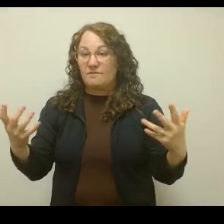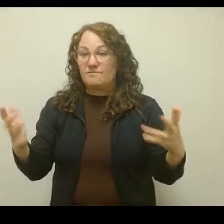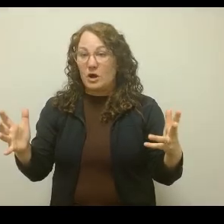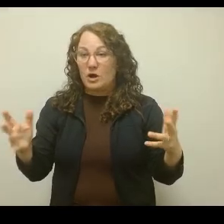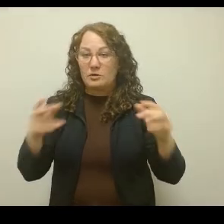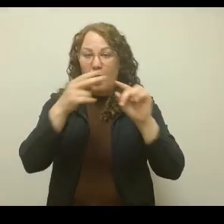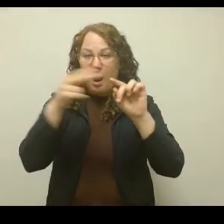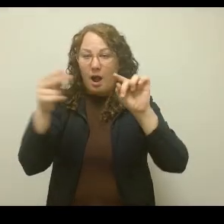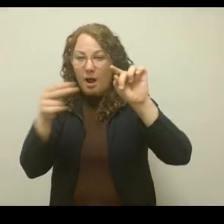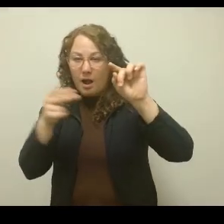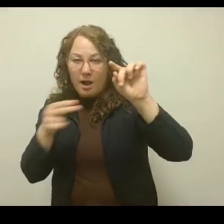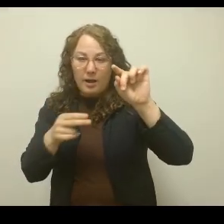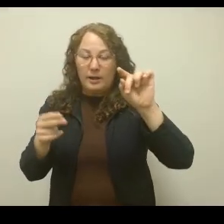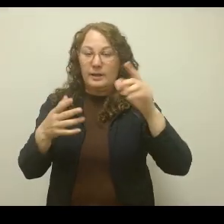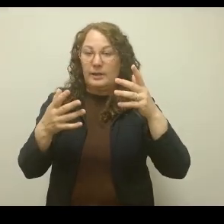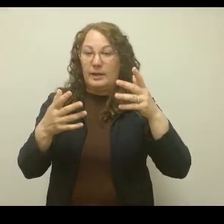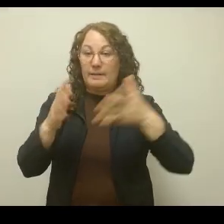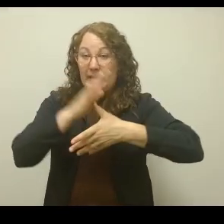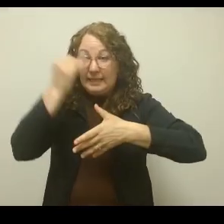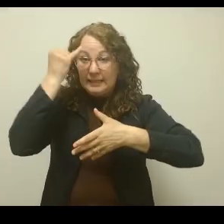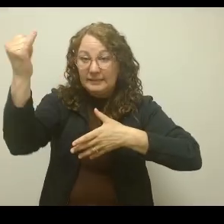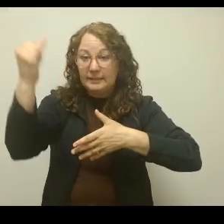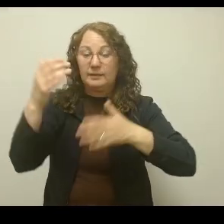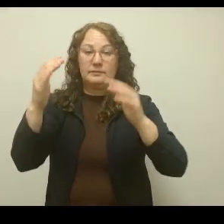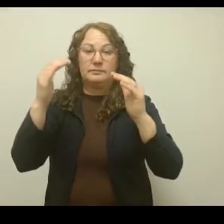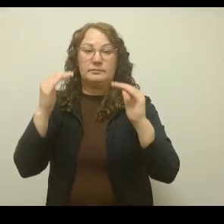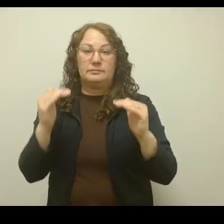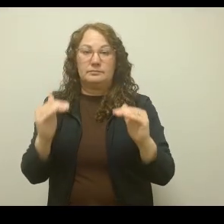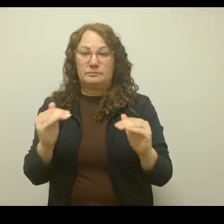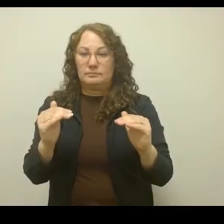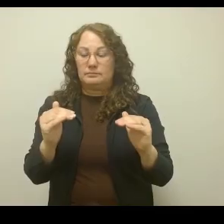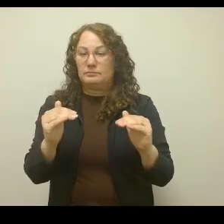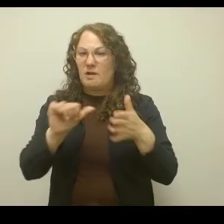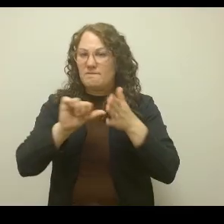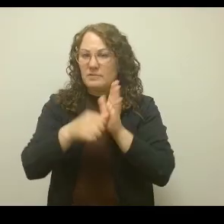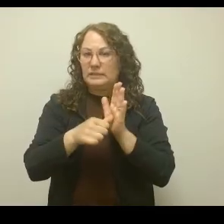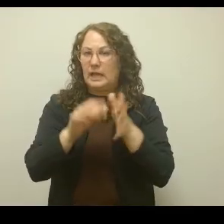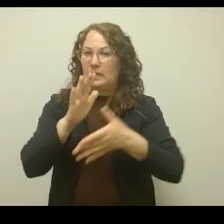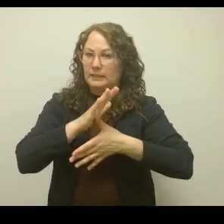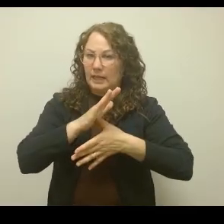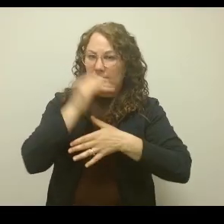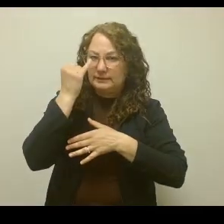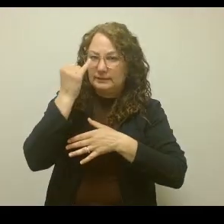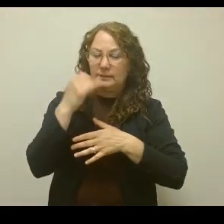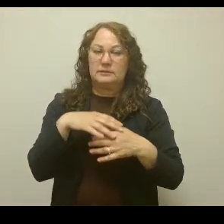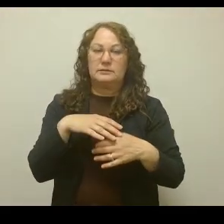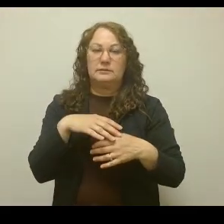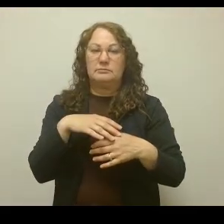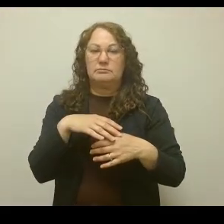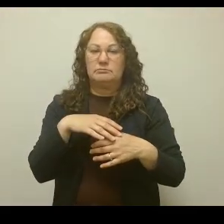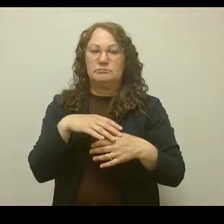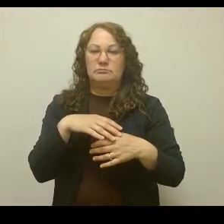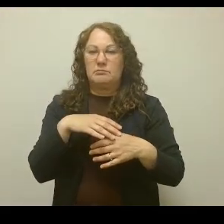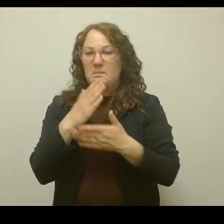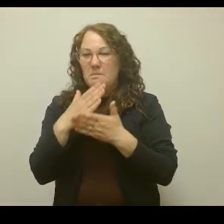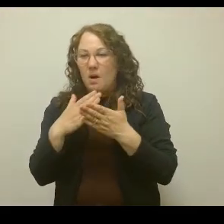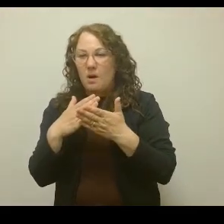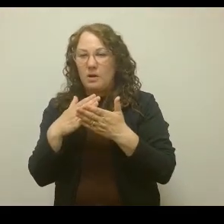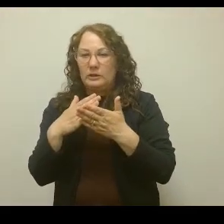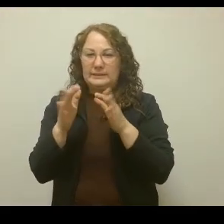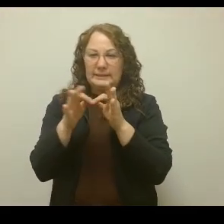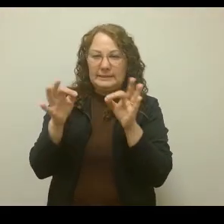highlighted the main idea, we've highlighted the key ideas that we want to keep, we've crossed out parts of that